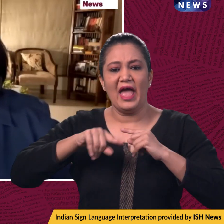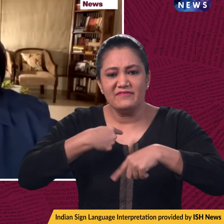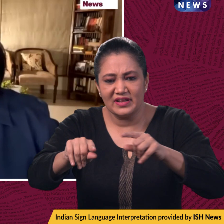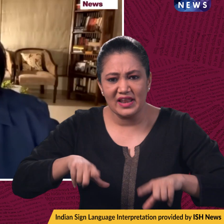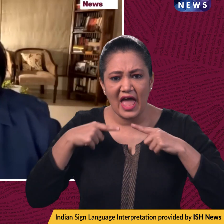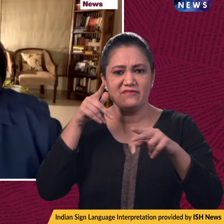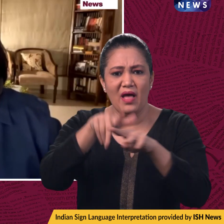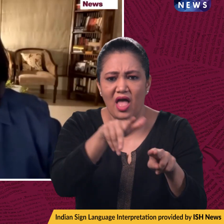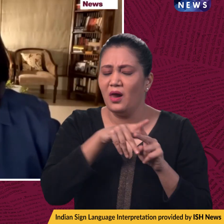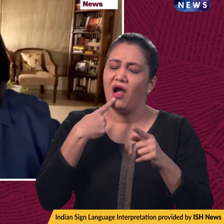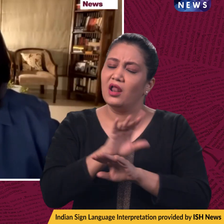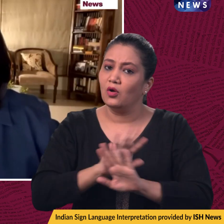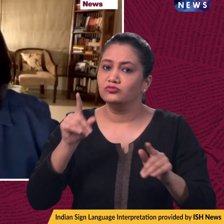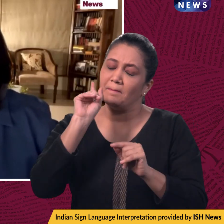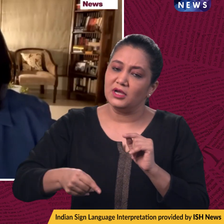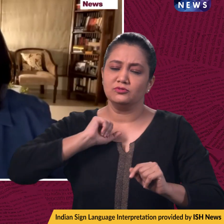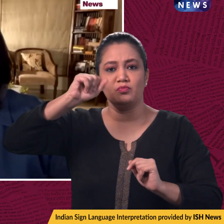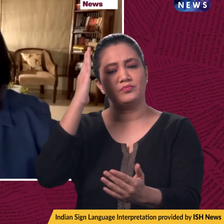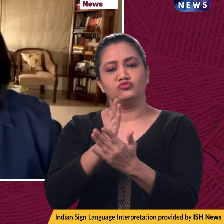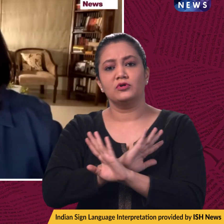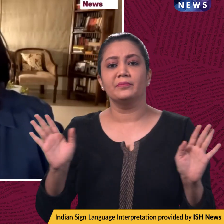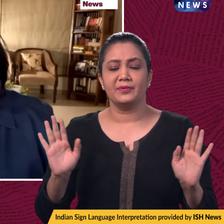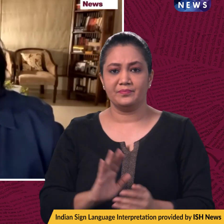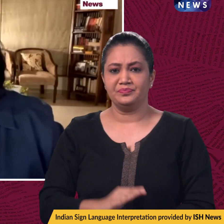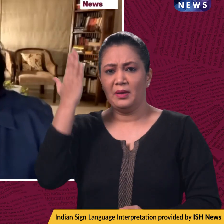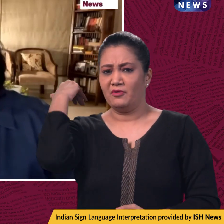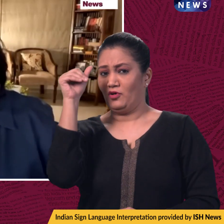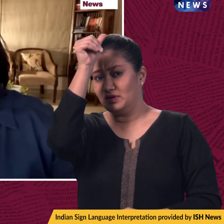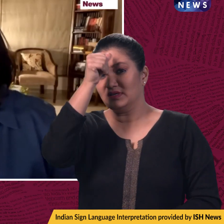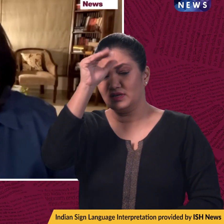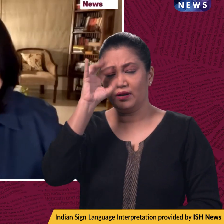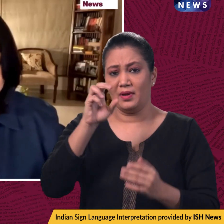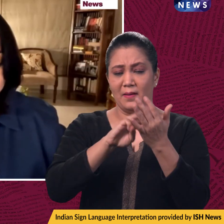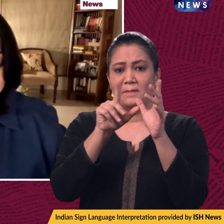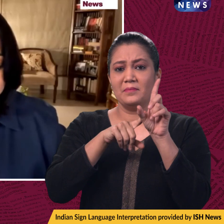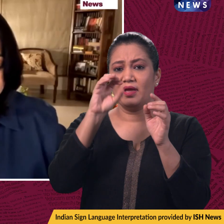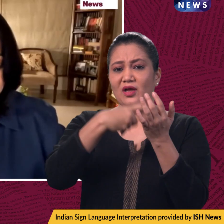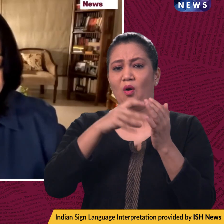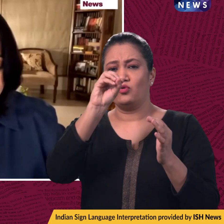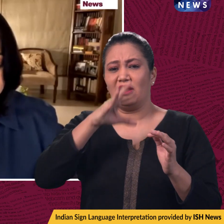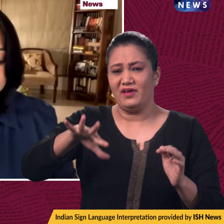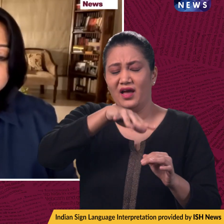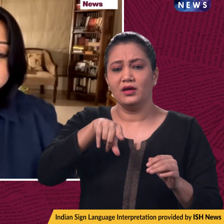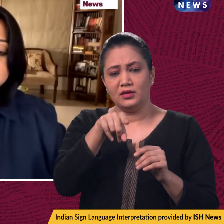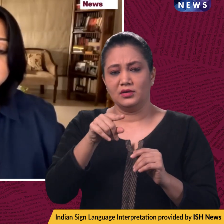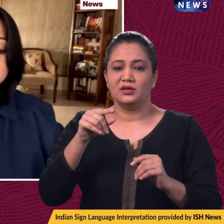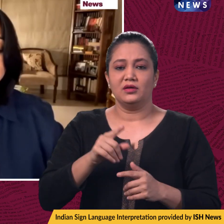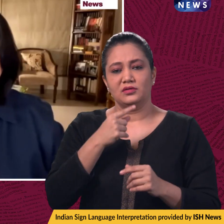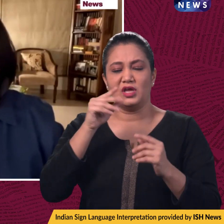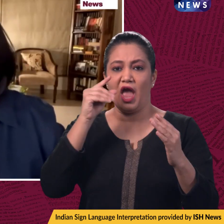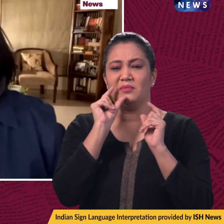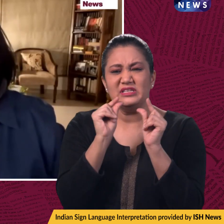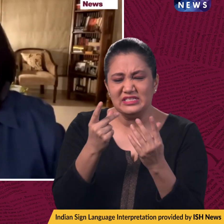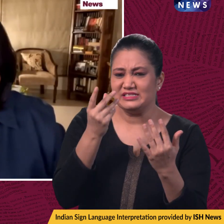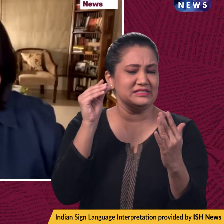citizens' daily lives. It has to stop. You'll remember on Sunday, the mayor of Ottawa, Jim Watson, declared a state